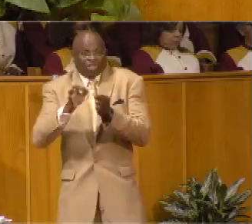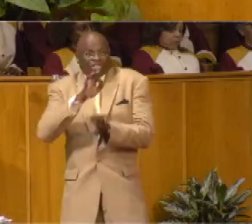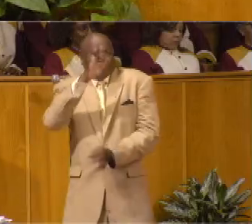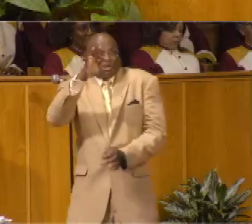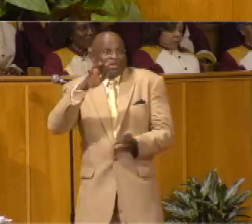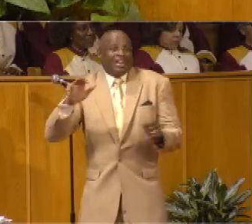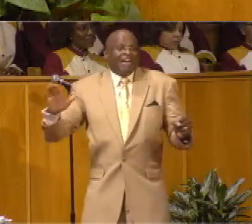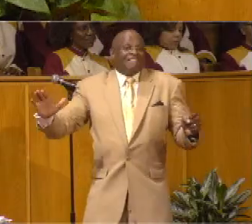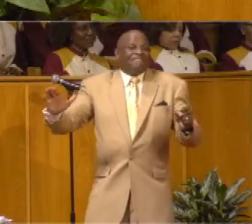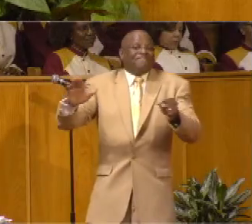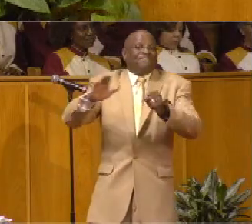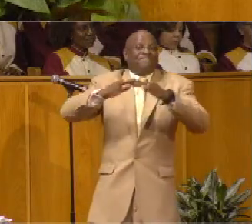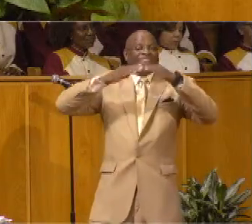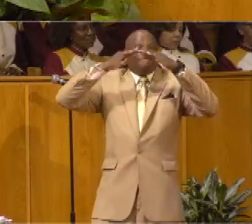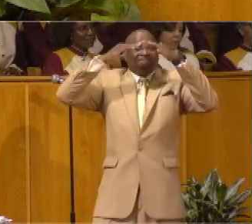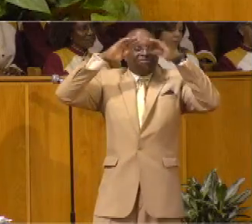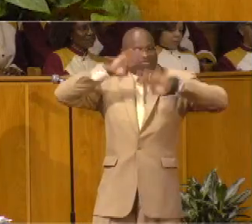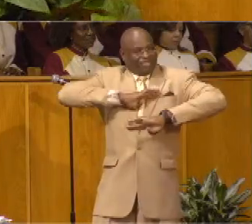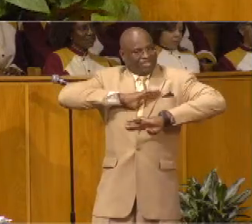Spirit filled.